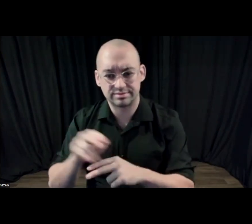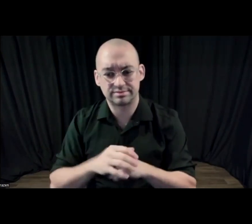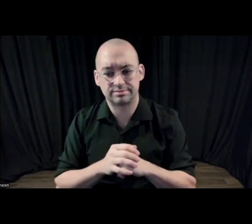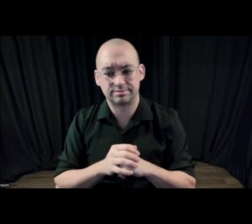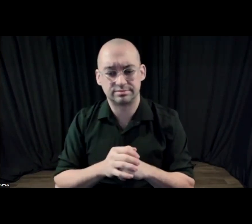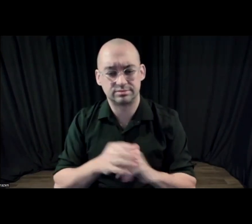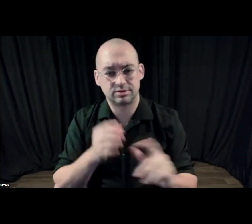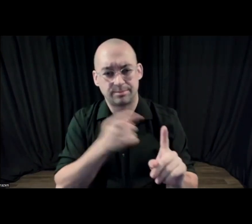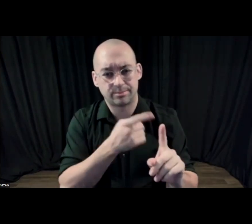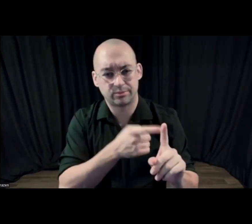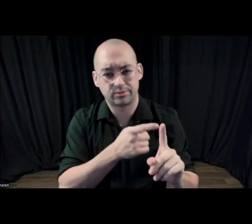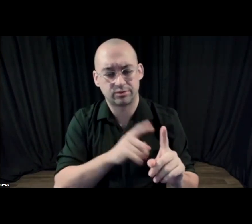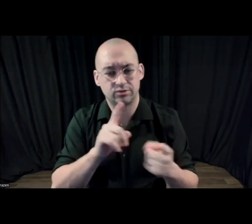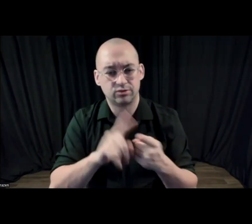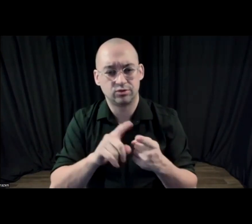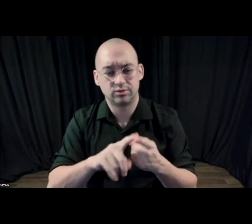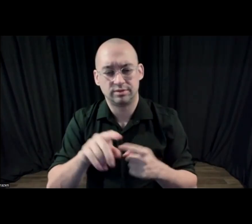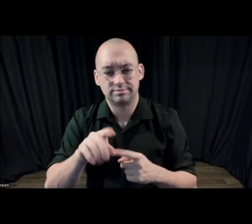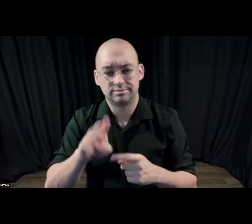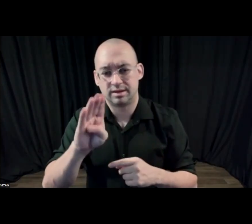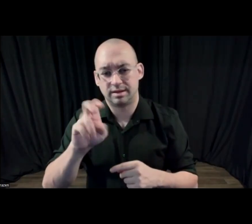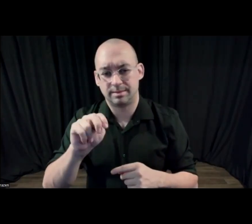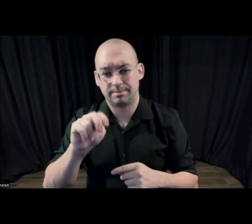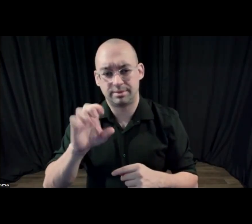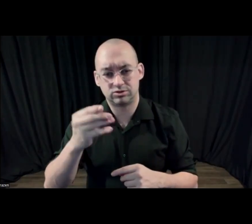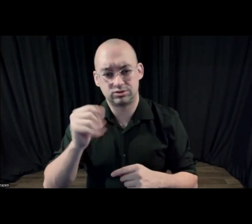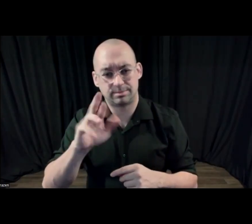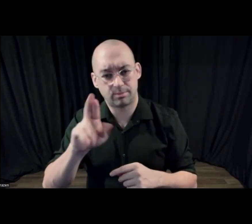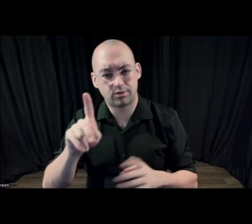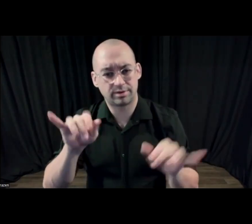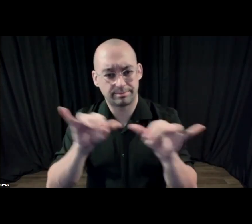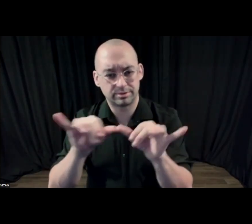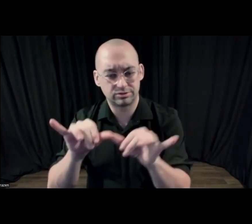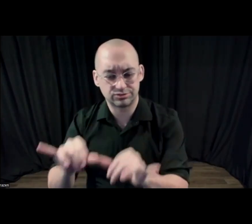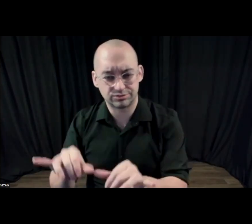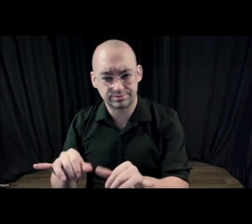to our benchmarks through the Master Plan for Aging, which you can follow on the